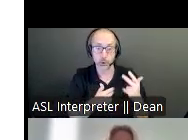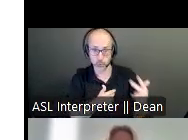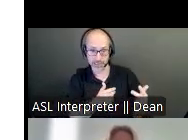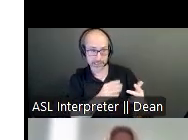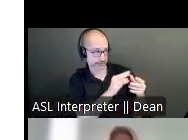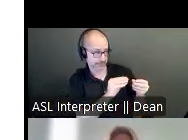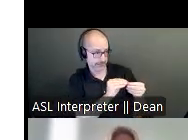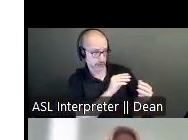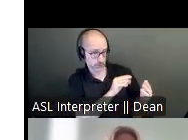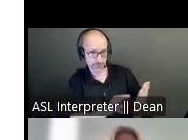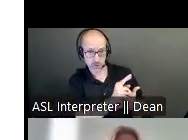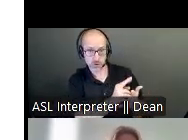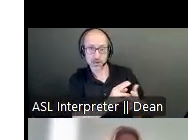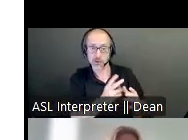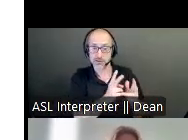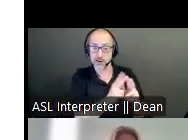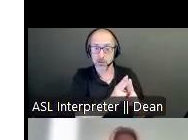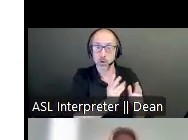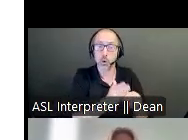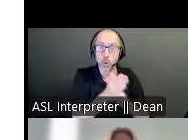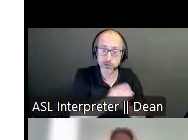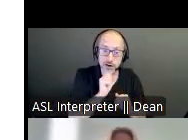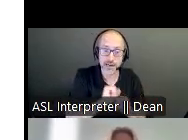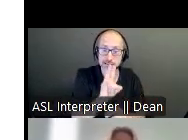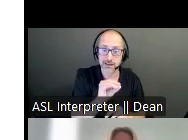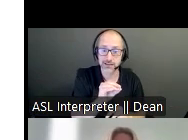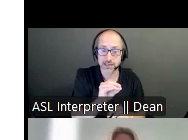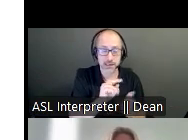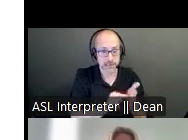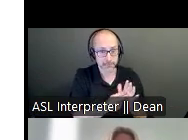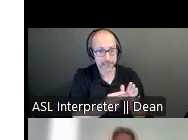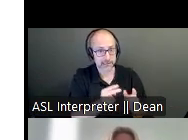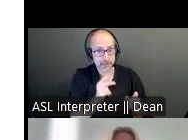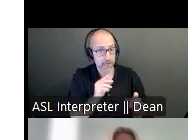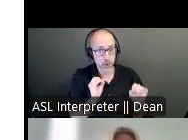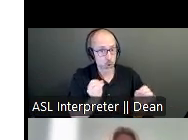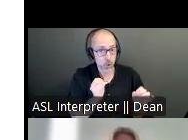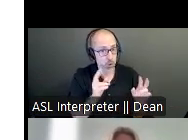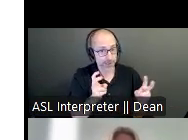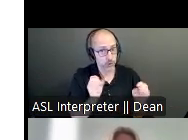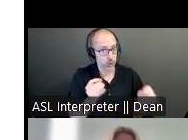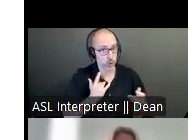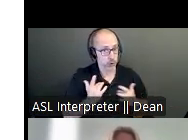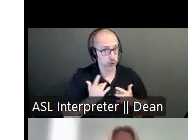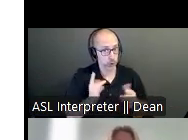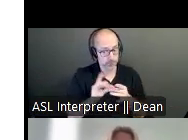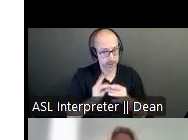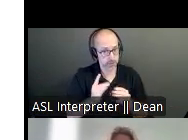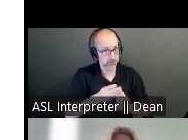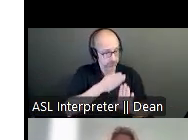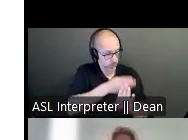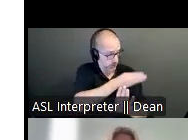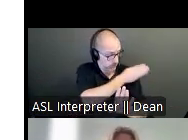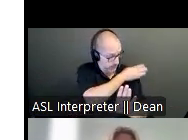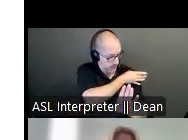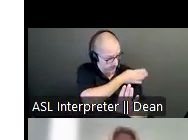age of 70. In these cases, issues of access to firearms had not been raised previously, but in the months leading up to the